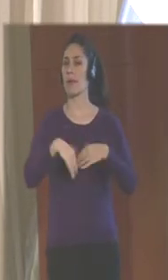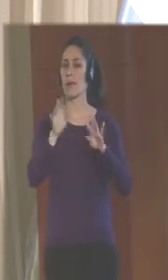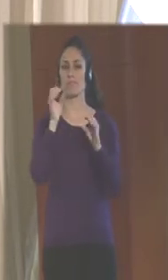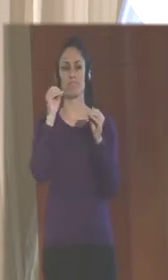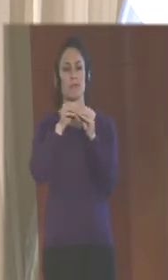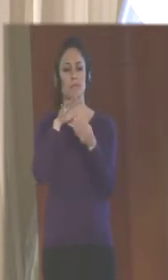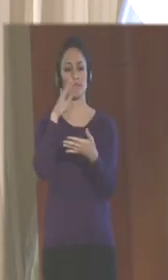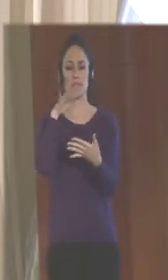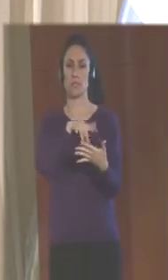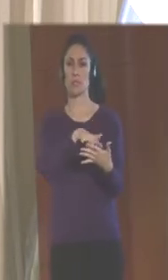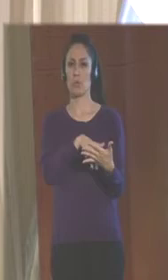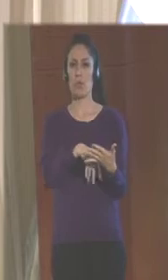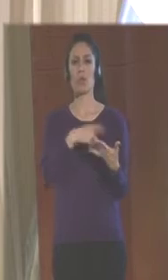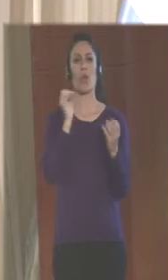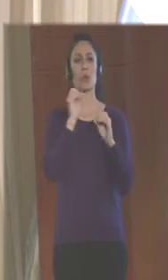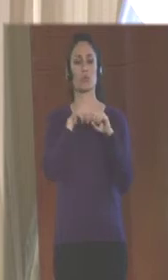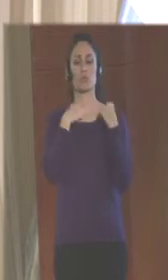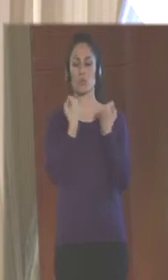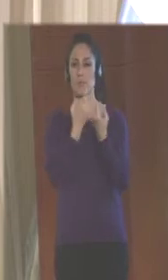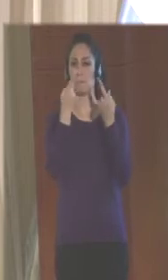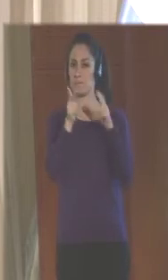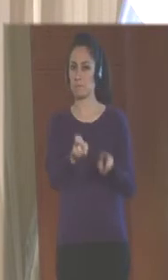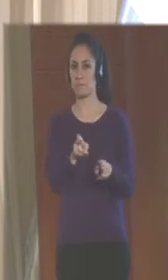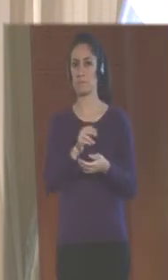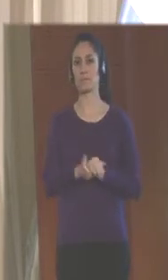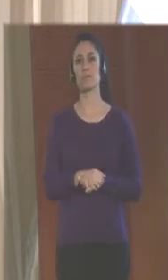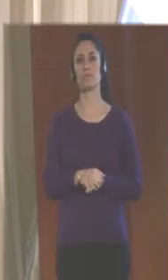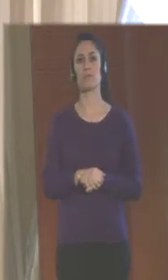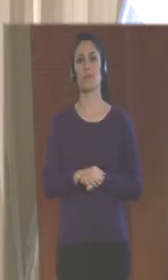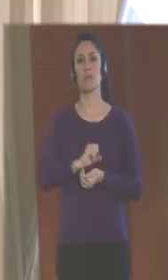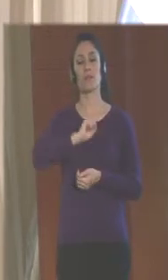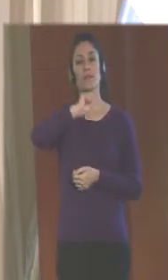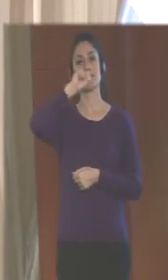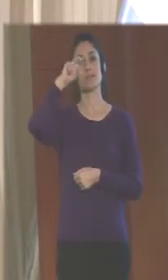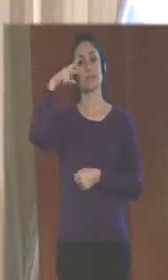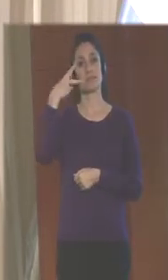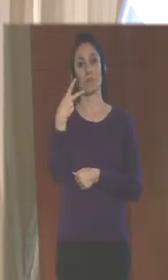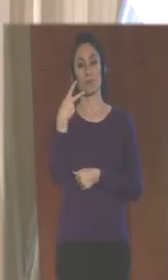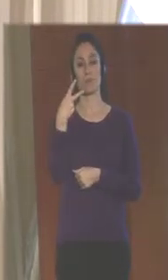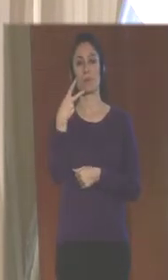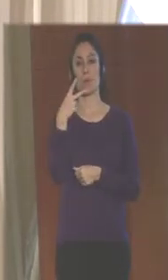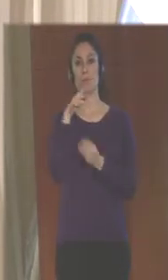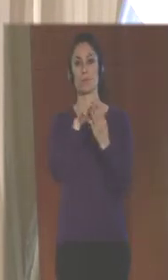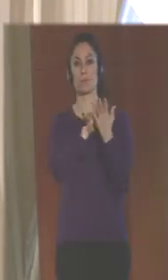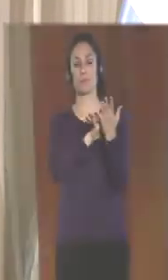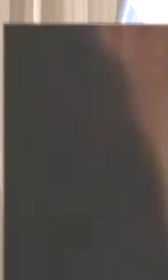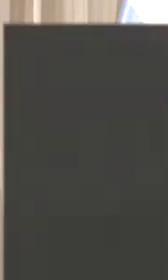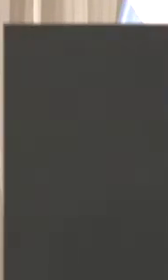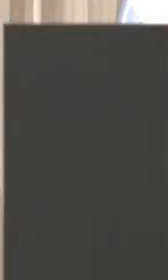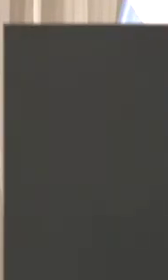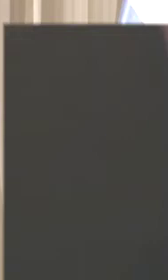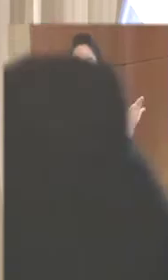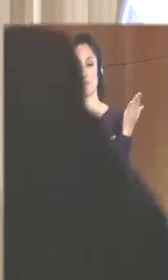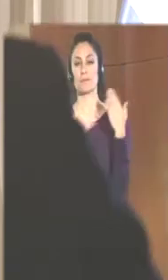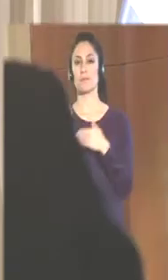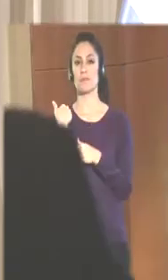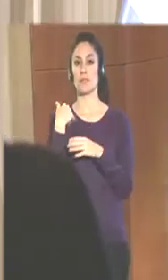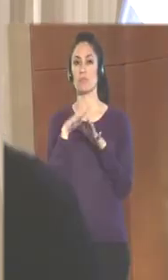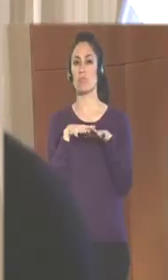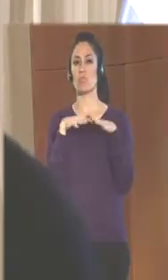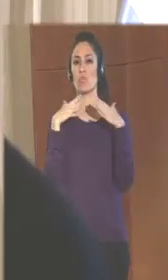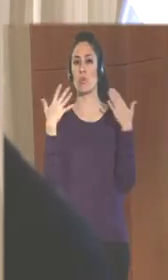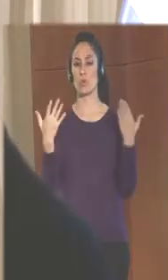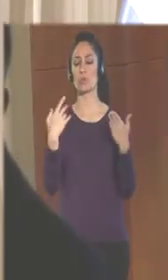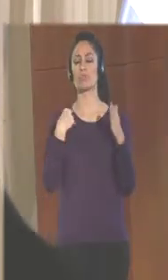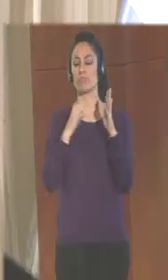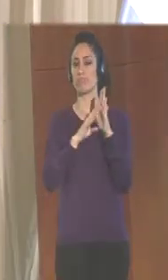culture for prevention, and any other initiative that will be for the benefit of social benefit. Another